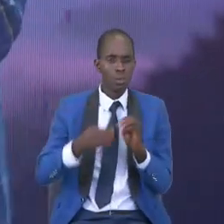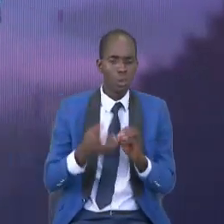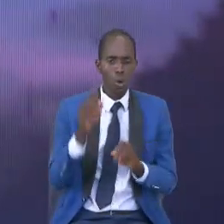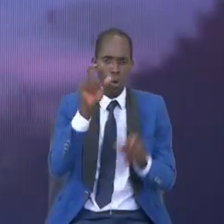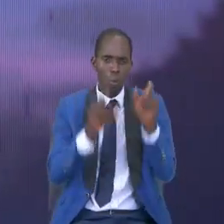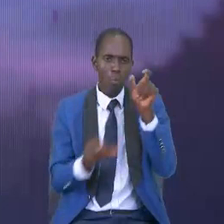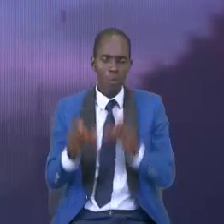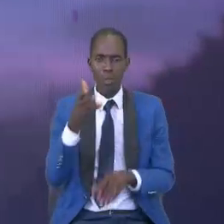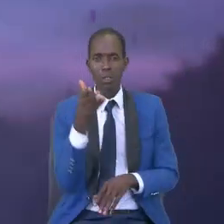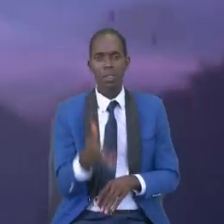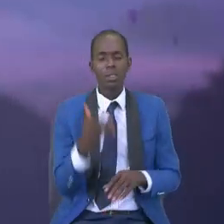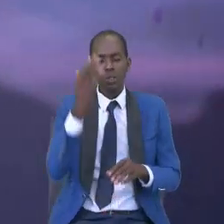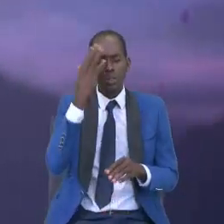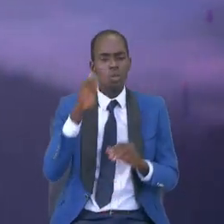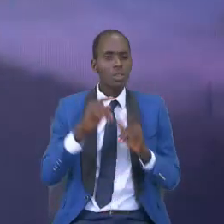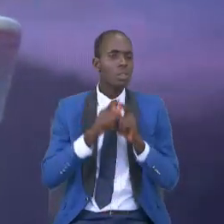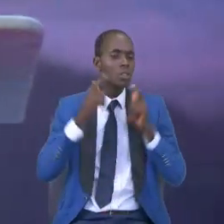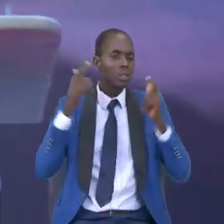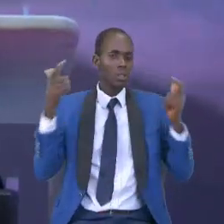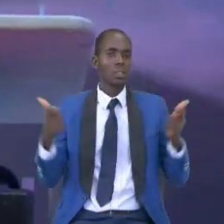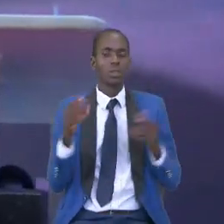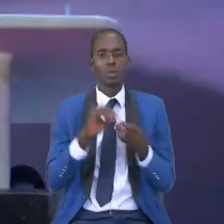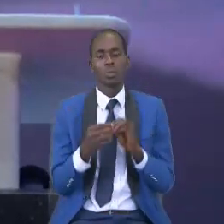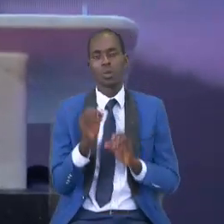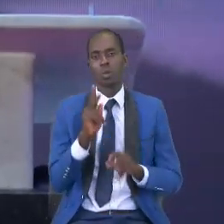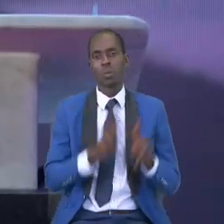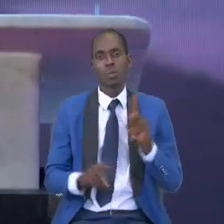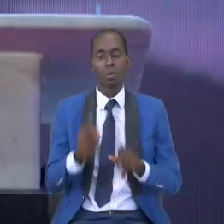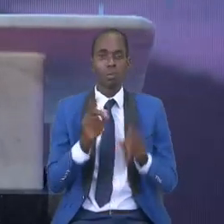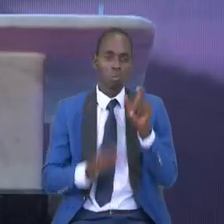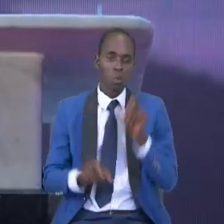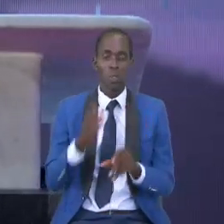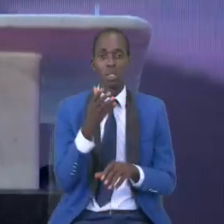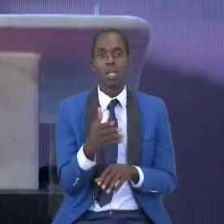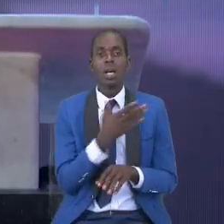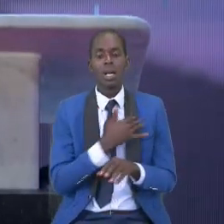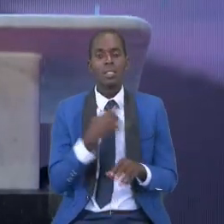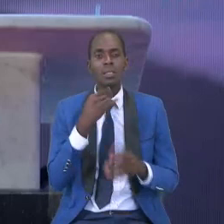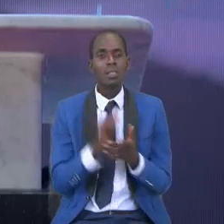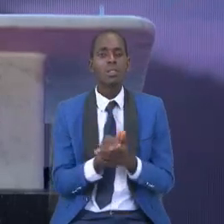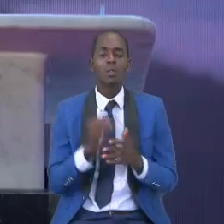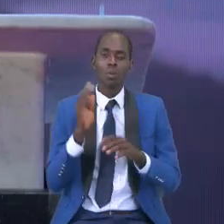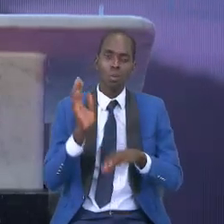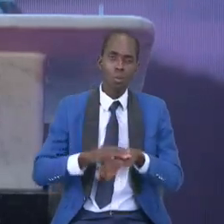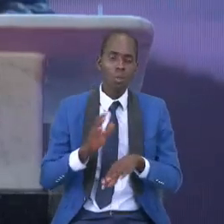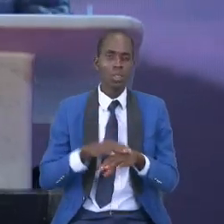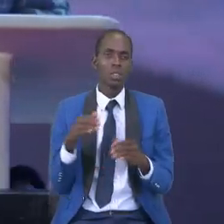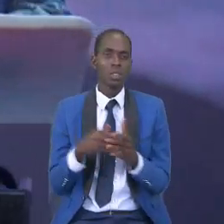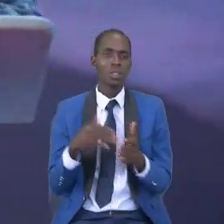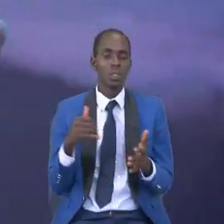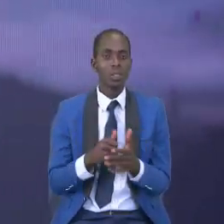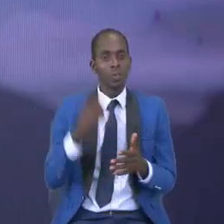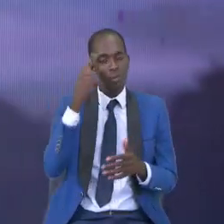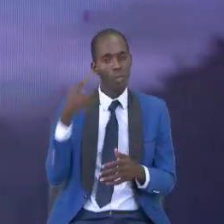there. Go against that and cry against it. And cry against it, for their